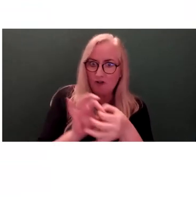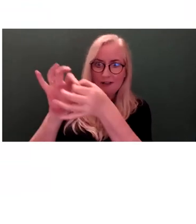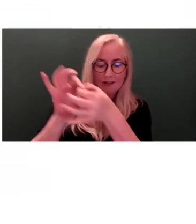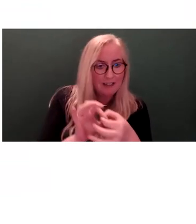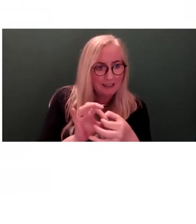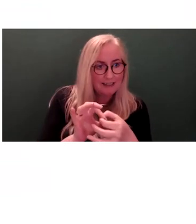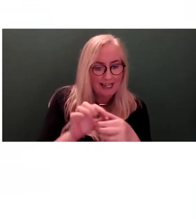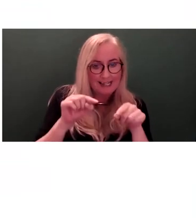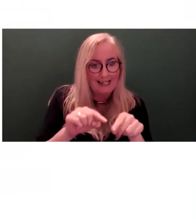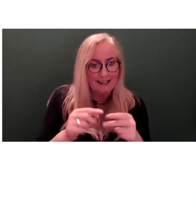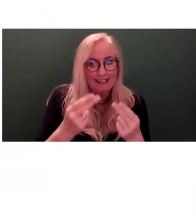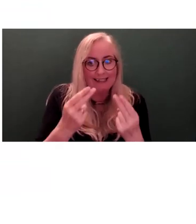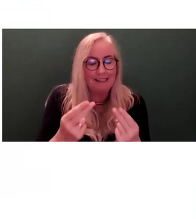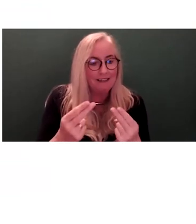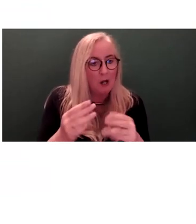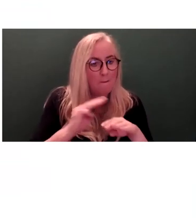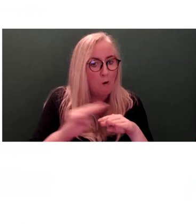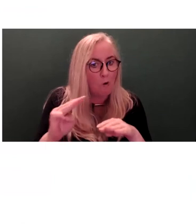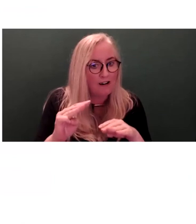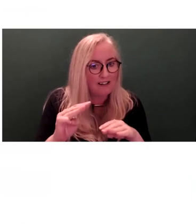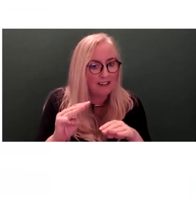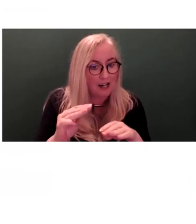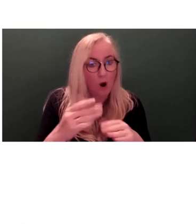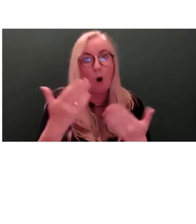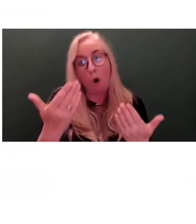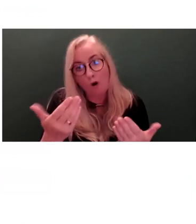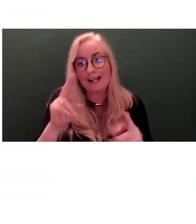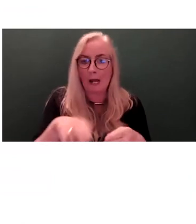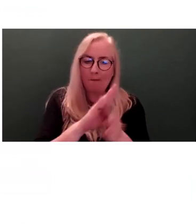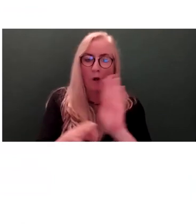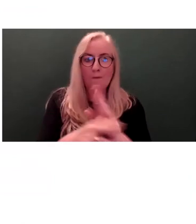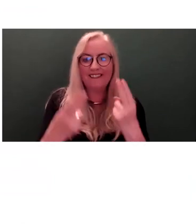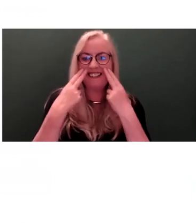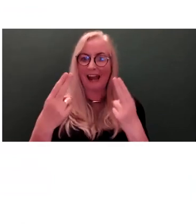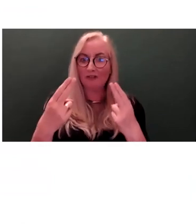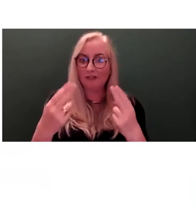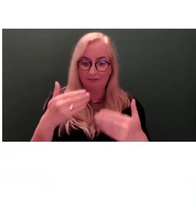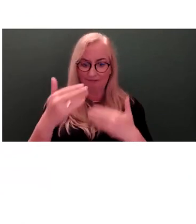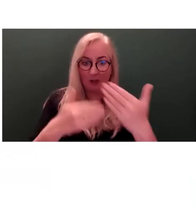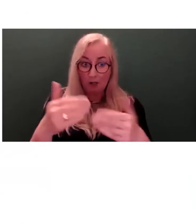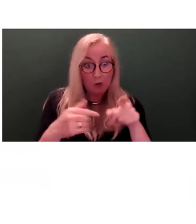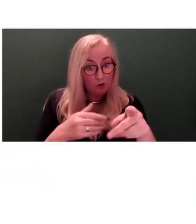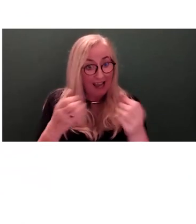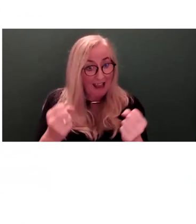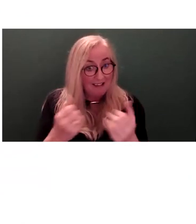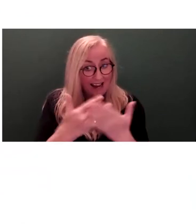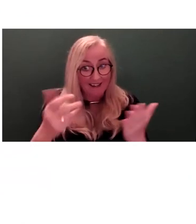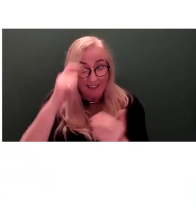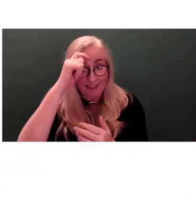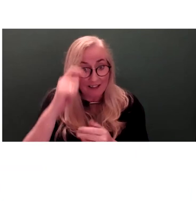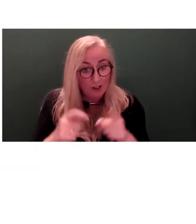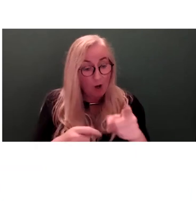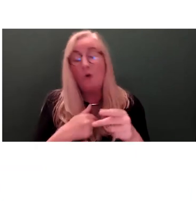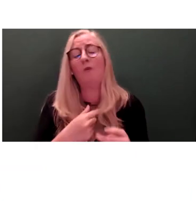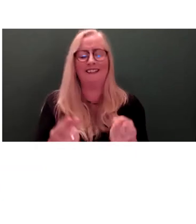would be furthered and would be made something that would be standard. Have you any thoughts on that? I mean, I think we need to change